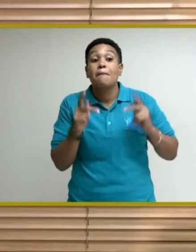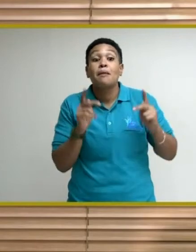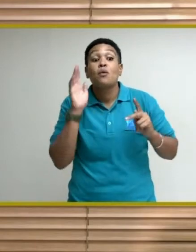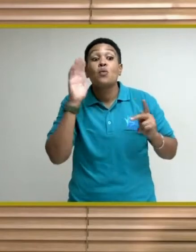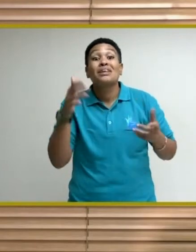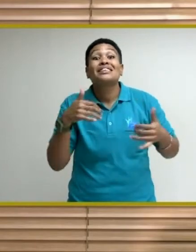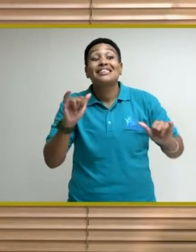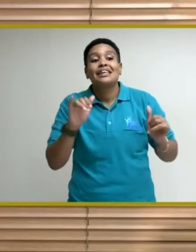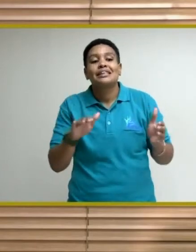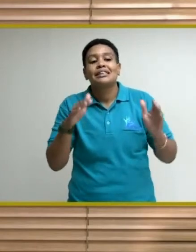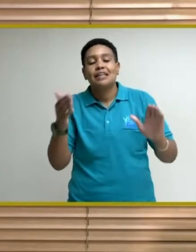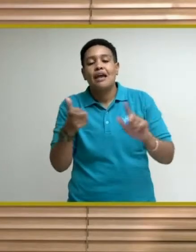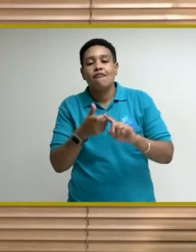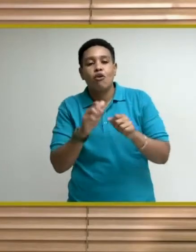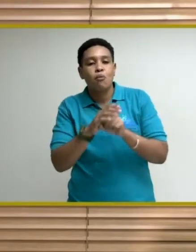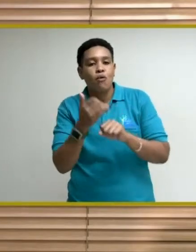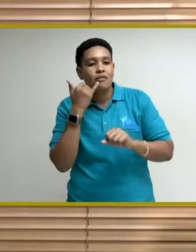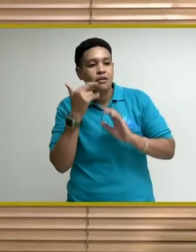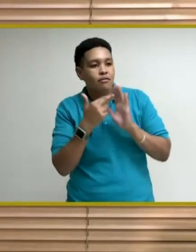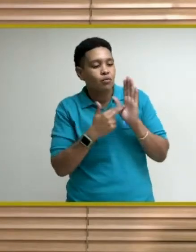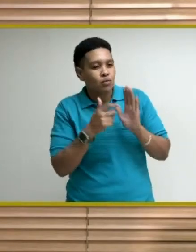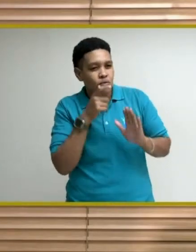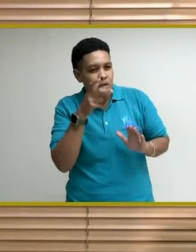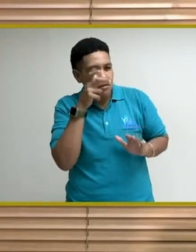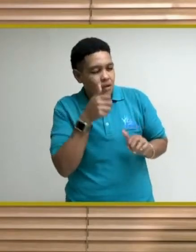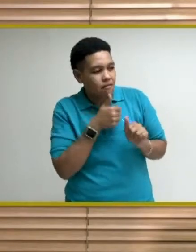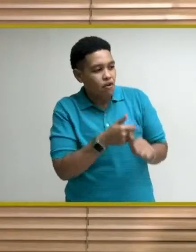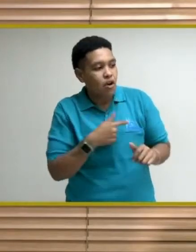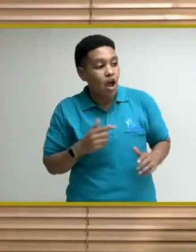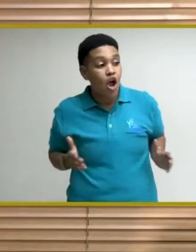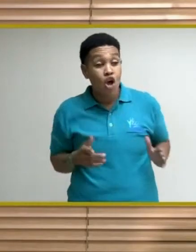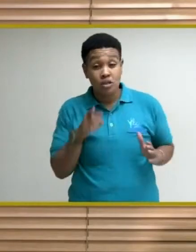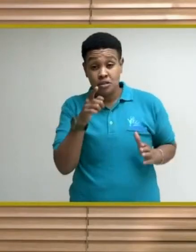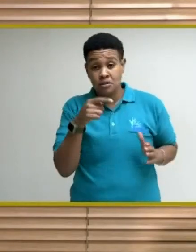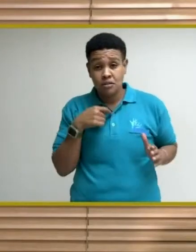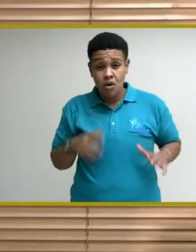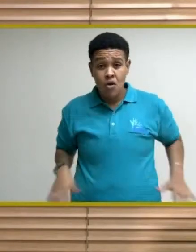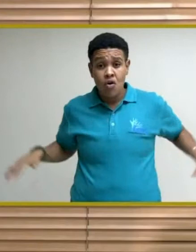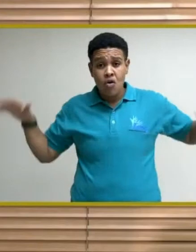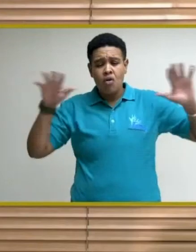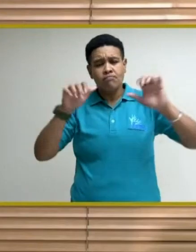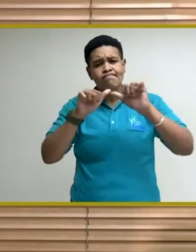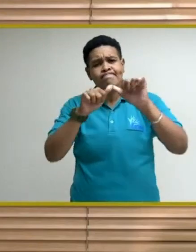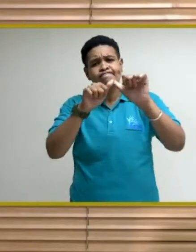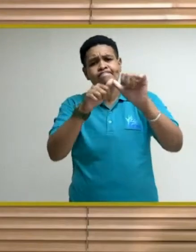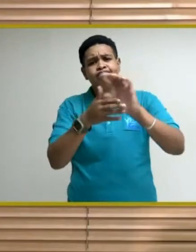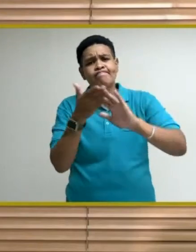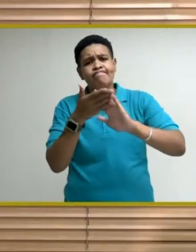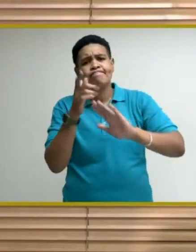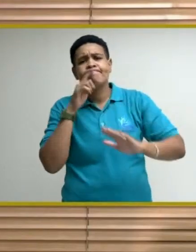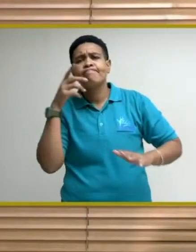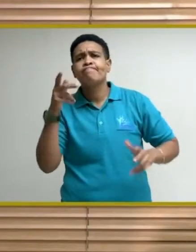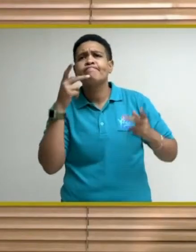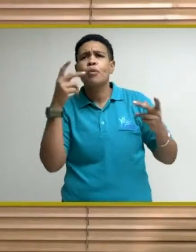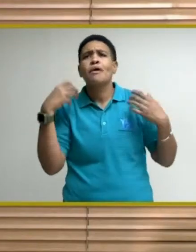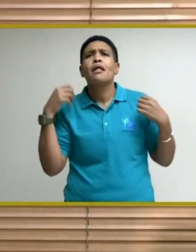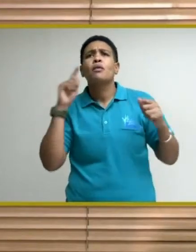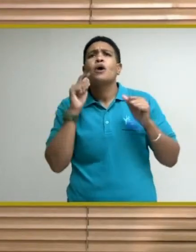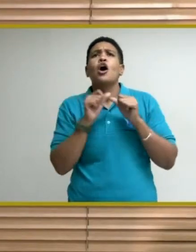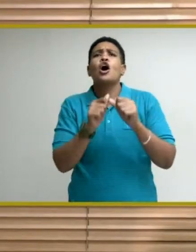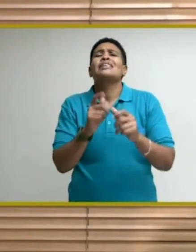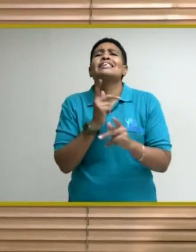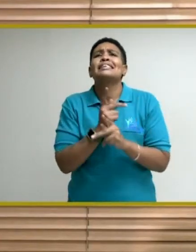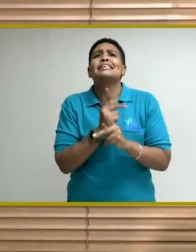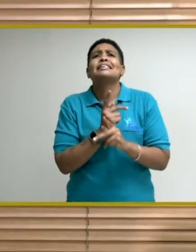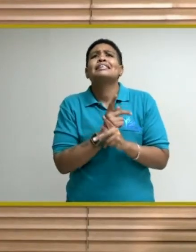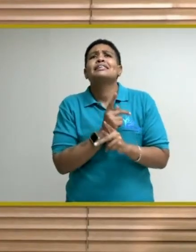from COVID if the measures are not taken. So I want to just encourage us to continue. We in public health will continue to keep